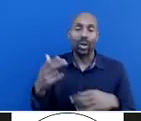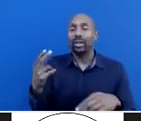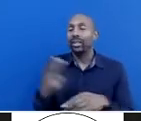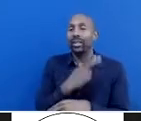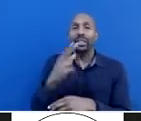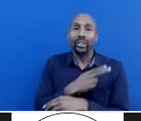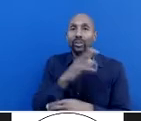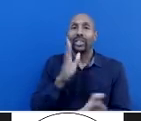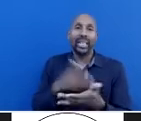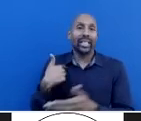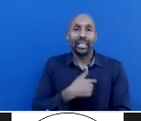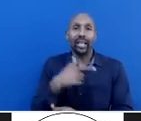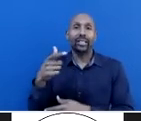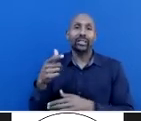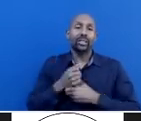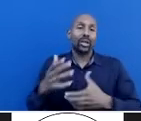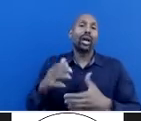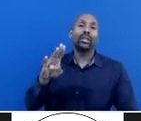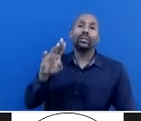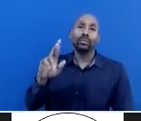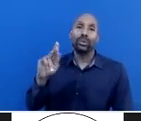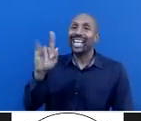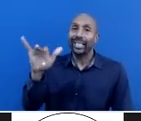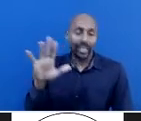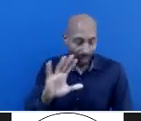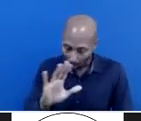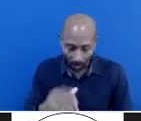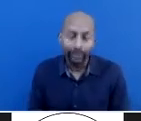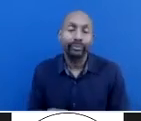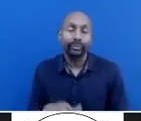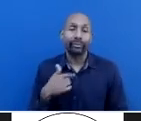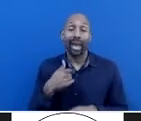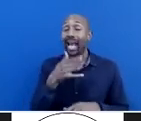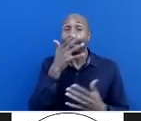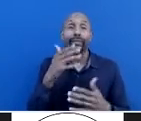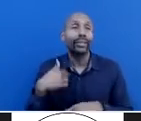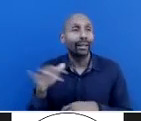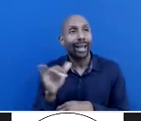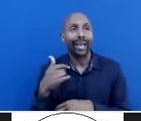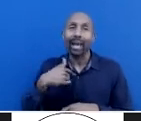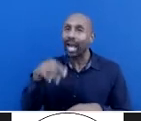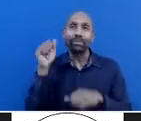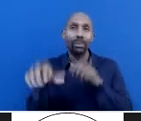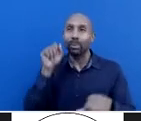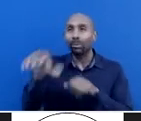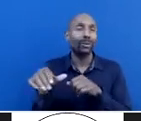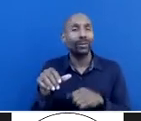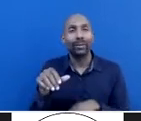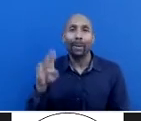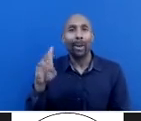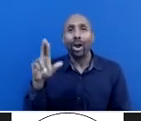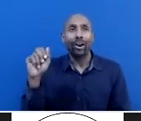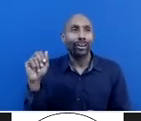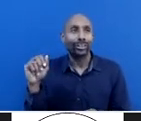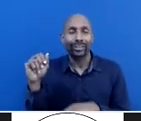So, and I'll say just this, just to further reflect on, kind of your question. Never forget this as long as I live. I was sitting in one